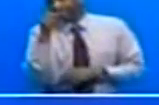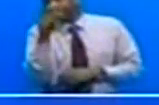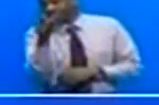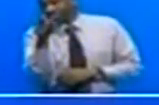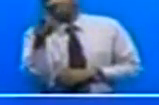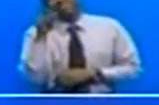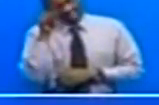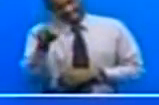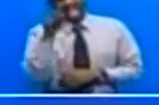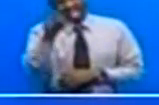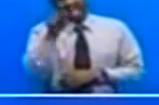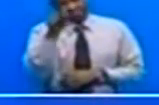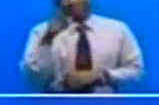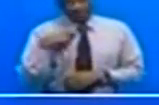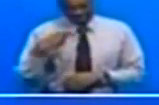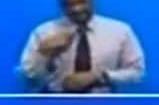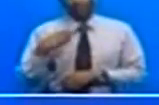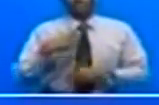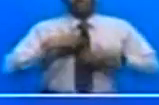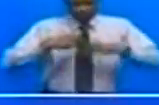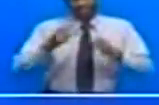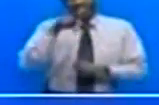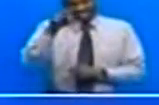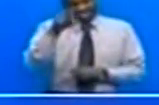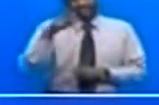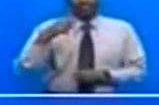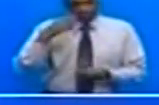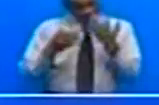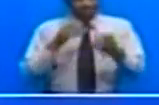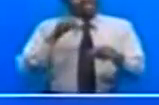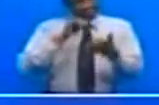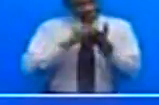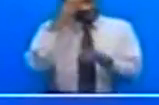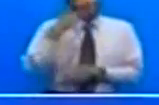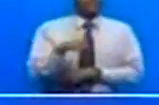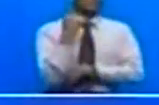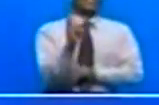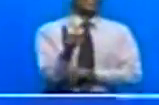it's not moving. So I was a little bit confident that maybe that's where I can catch them.